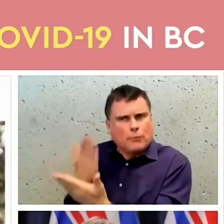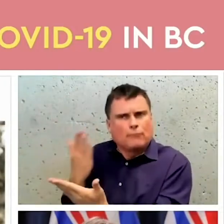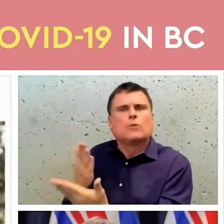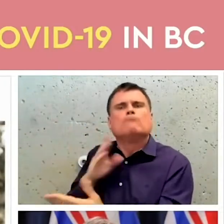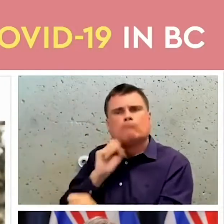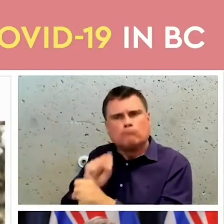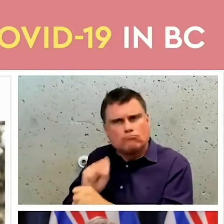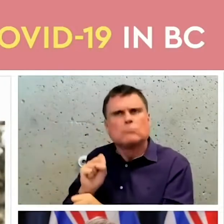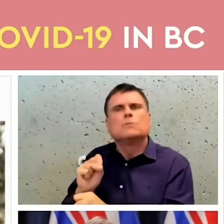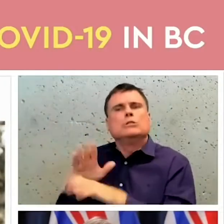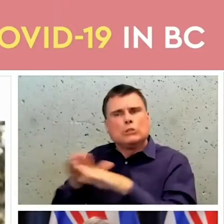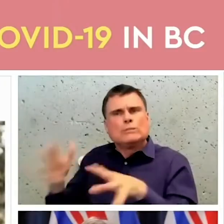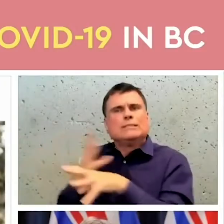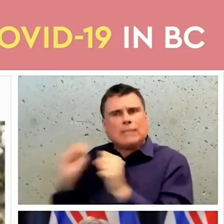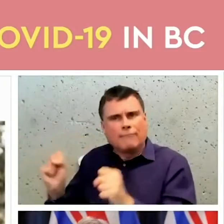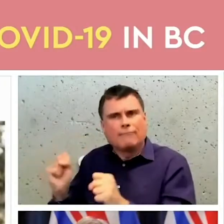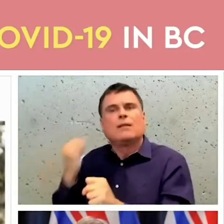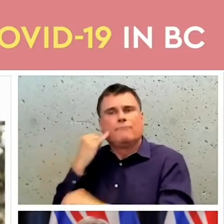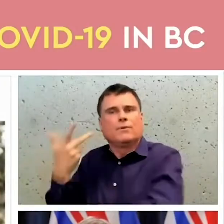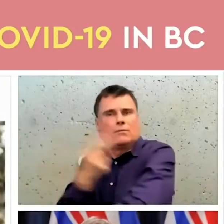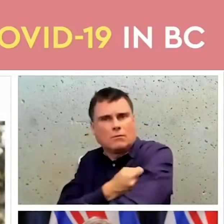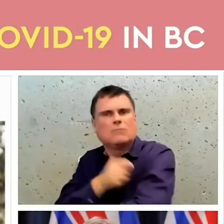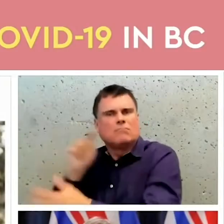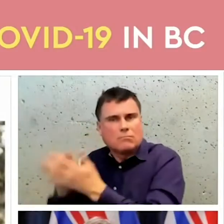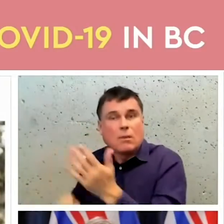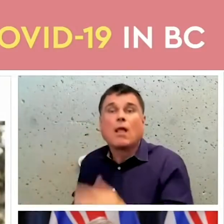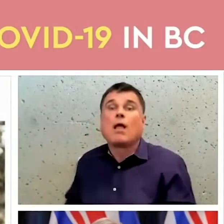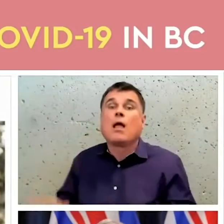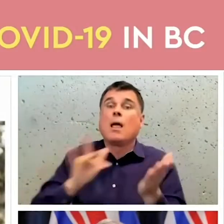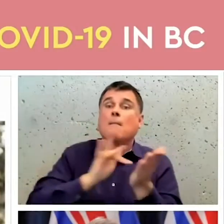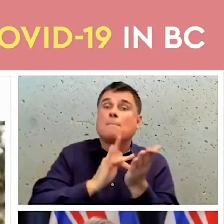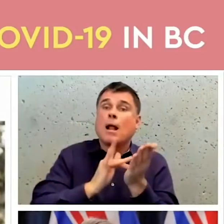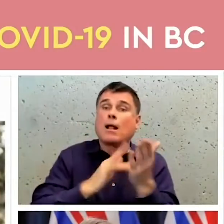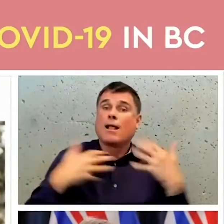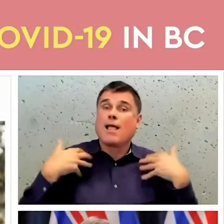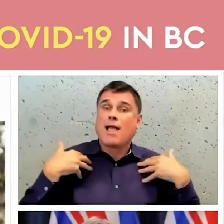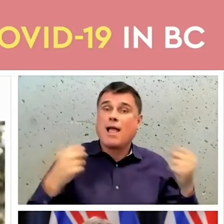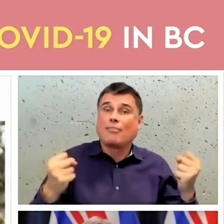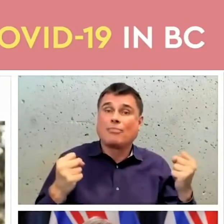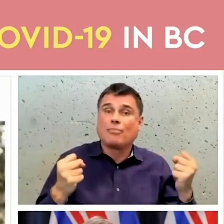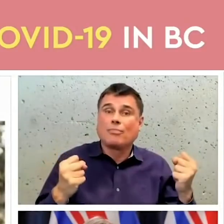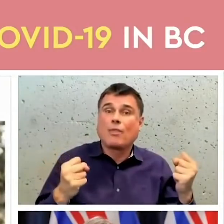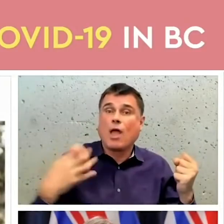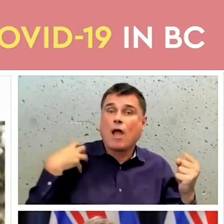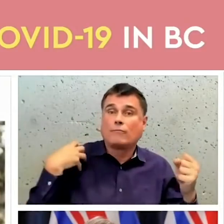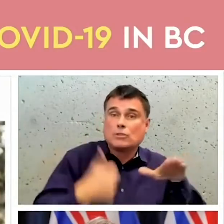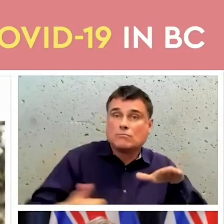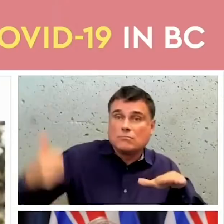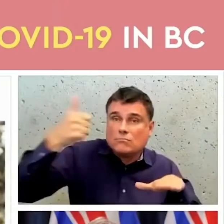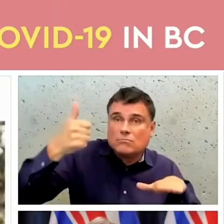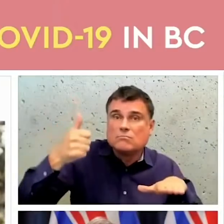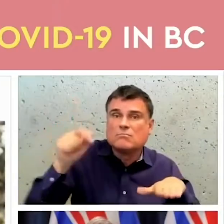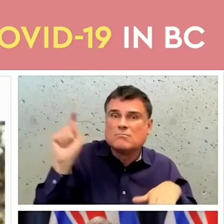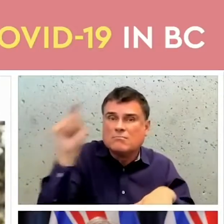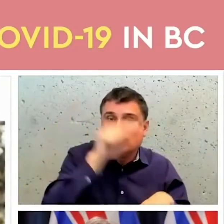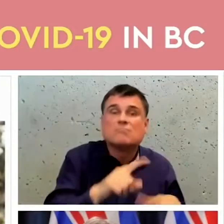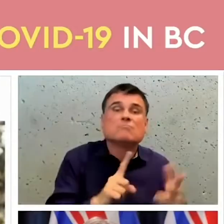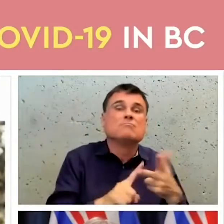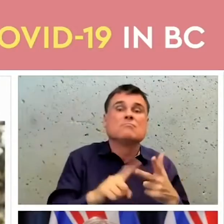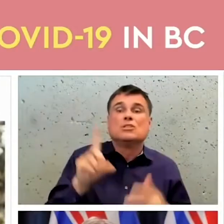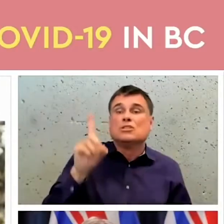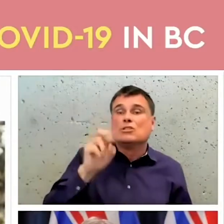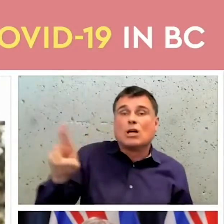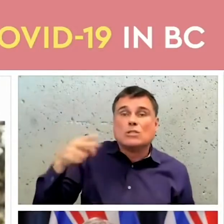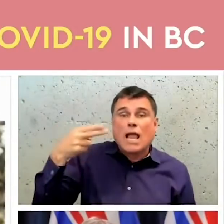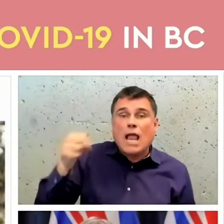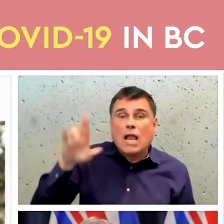Our medical health officers, and Dr. Henry and her team. We have a lot of people that are there